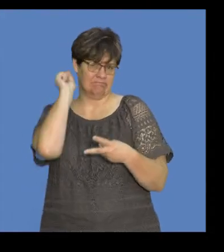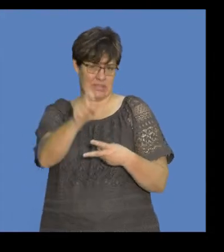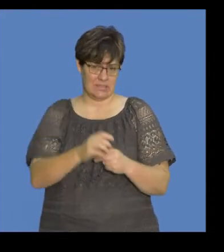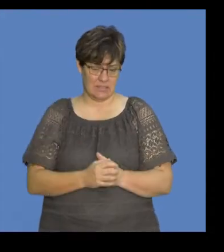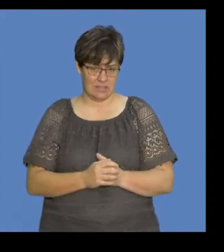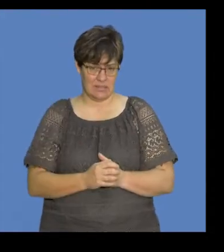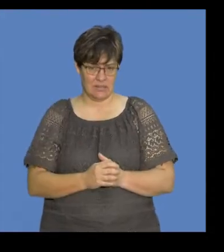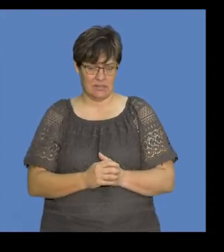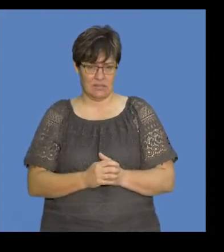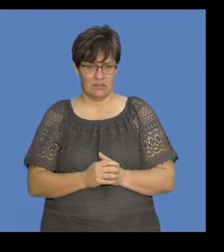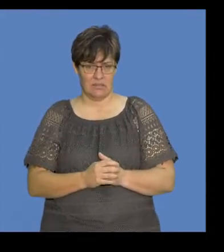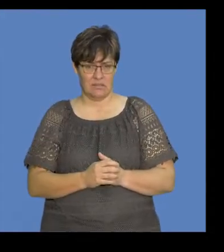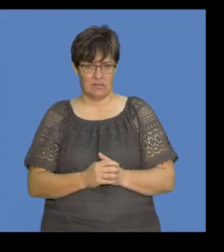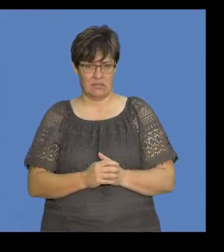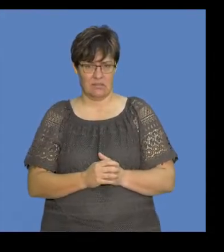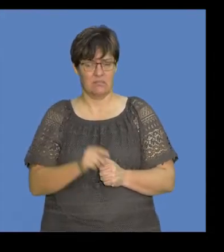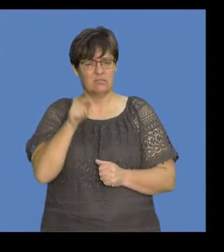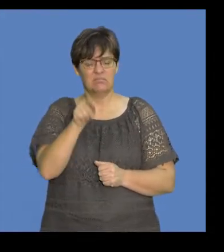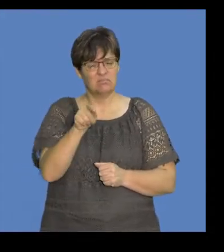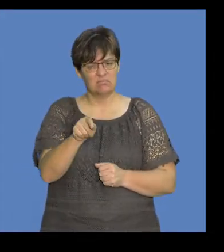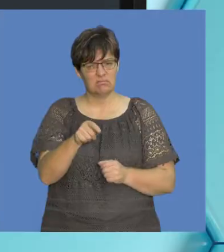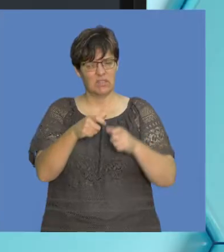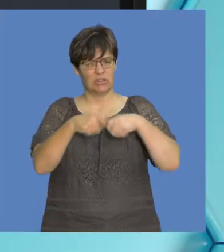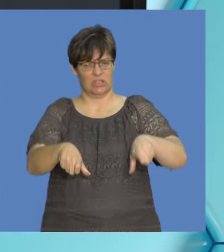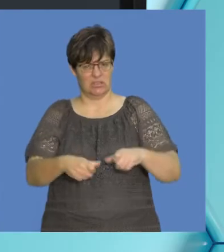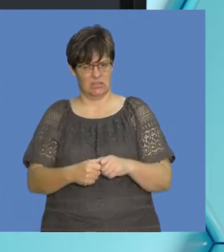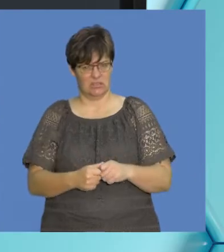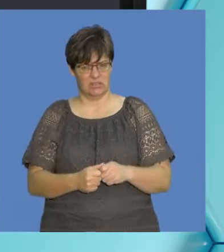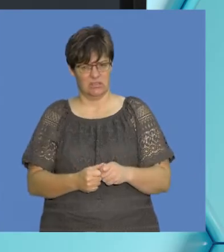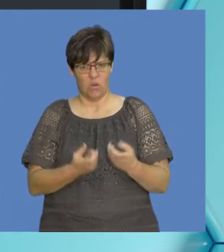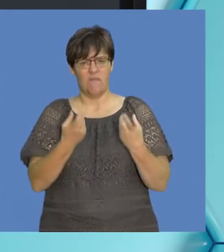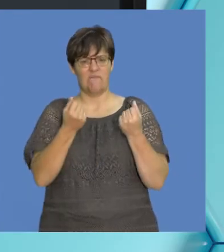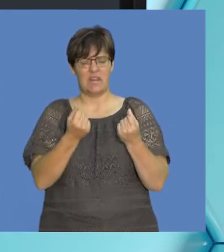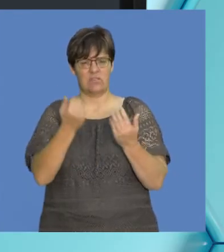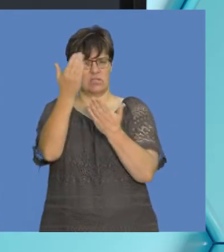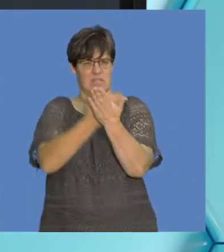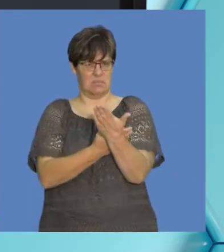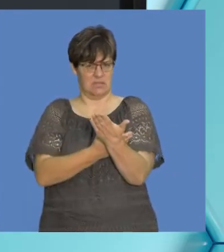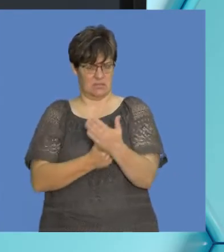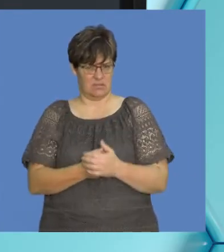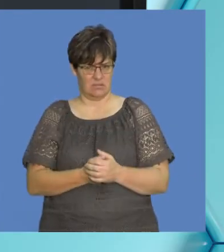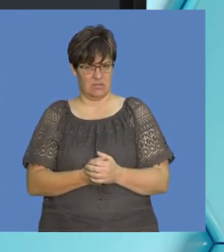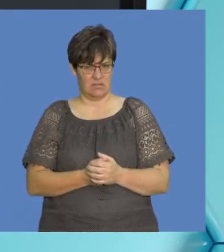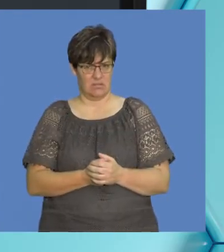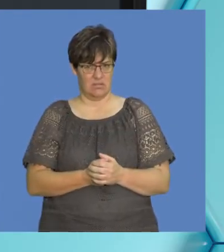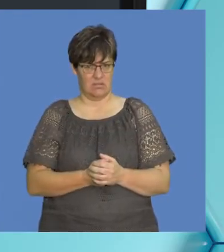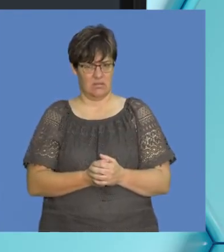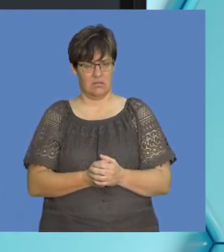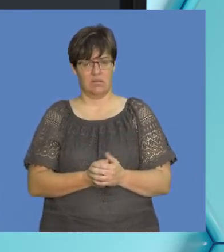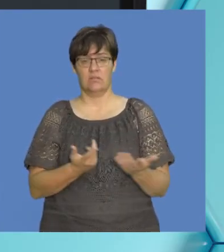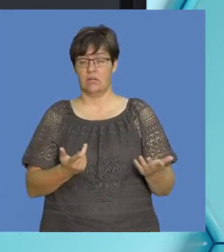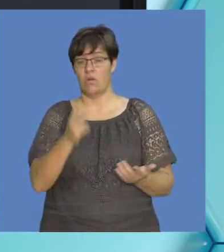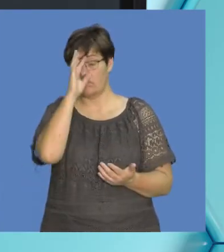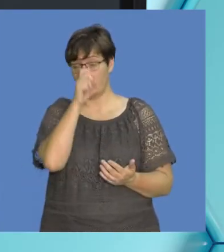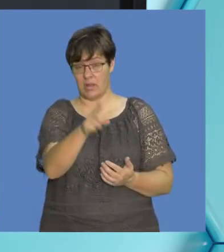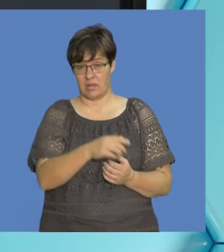is, how do we treat these with regards to financial statements, right? So not only, now